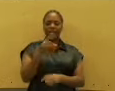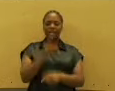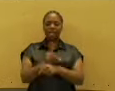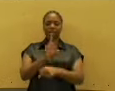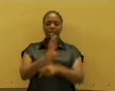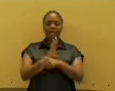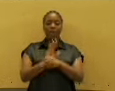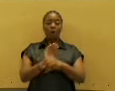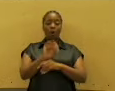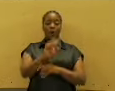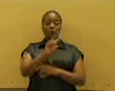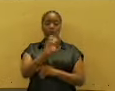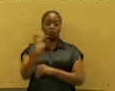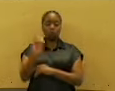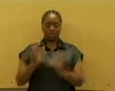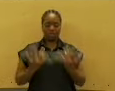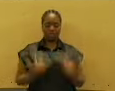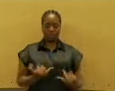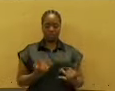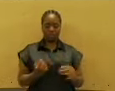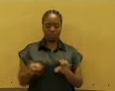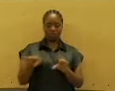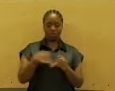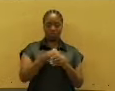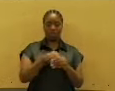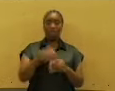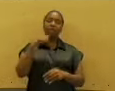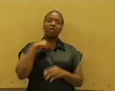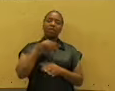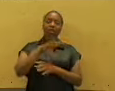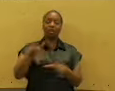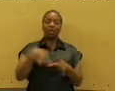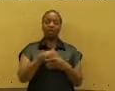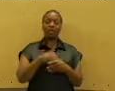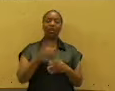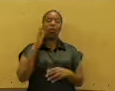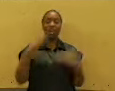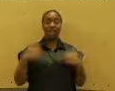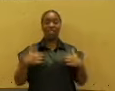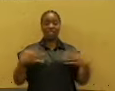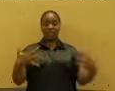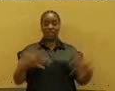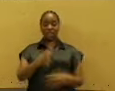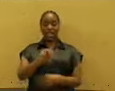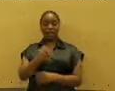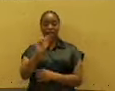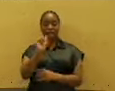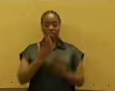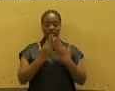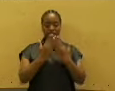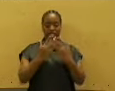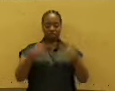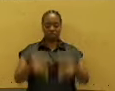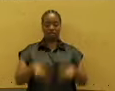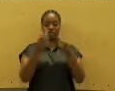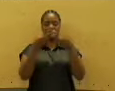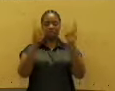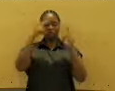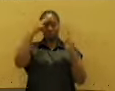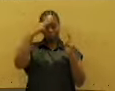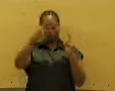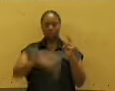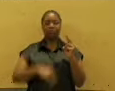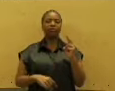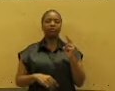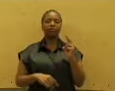is over 200 at the moment. And I actually joined the Just Leaders program when I started my master's year at the University of Pretoria. We got